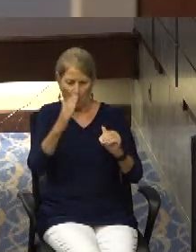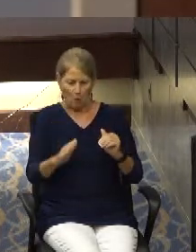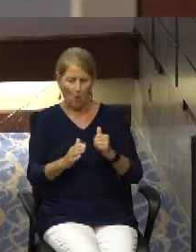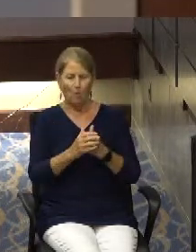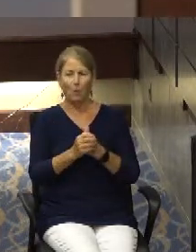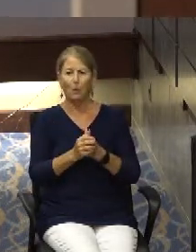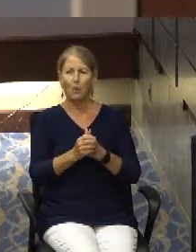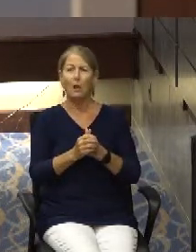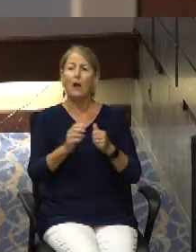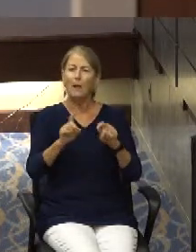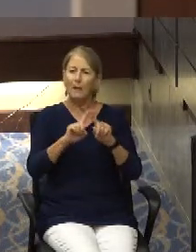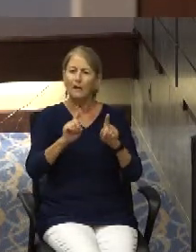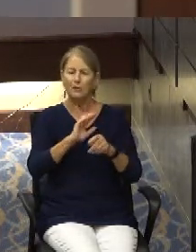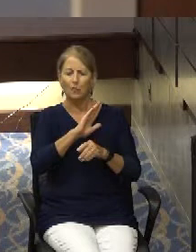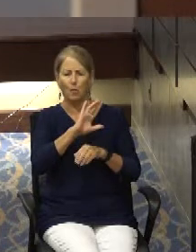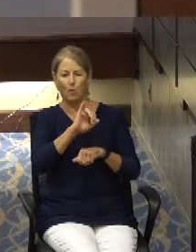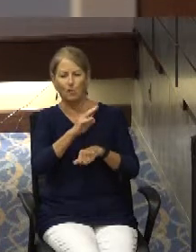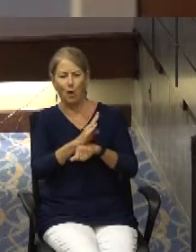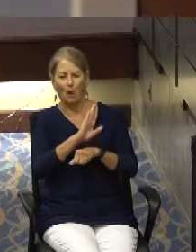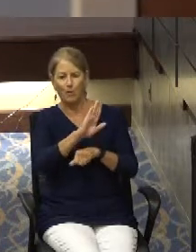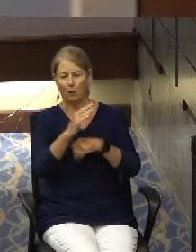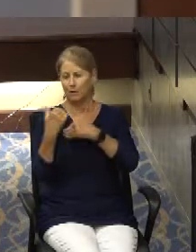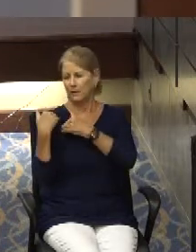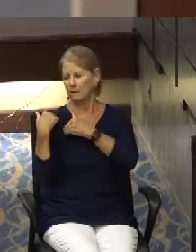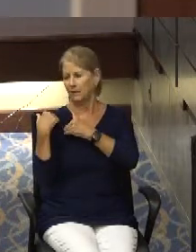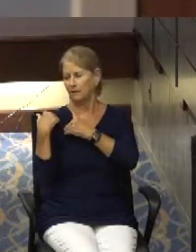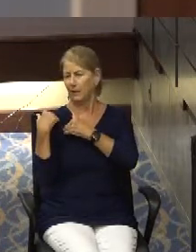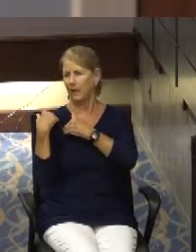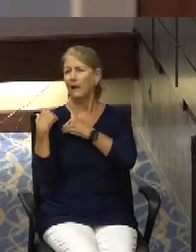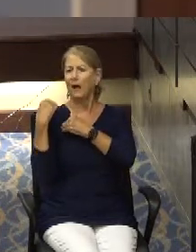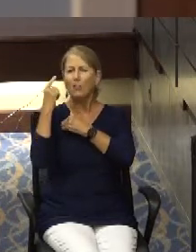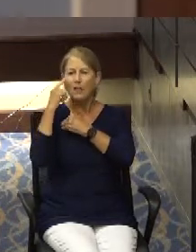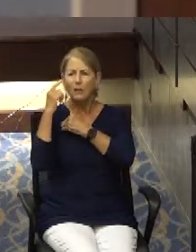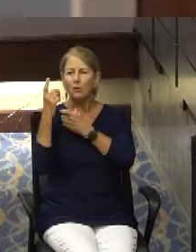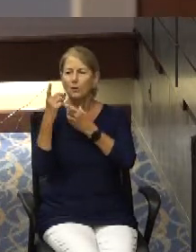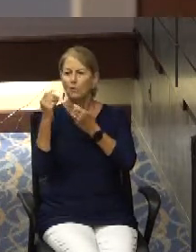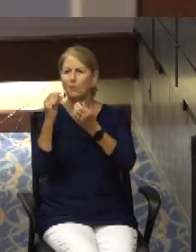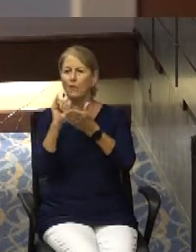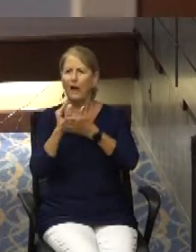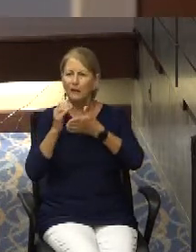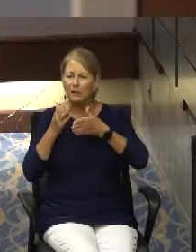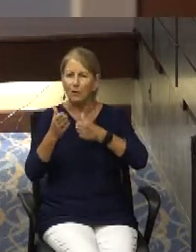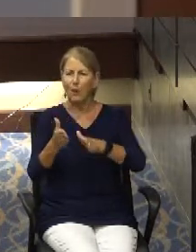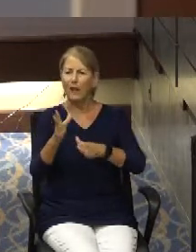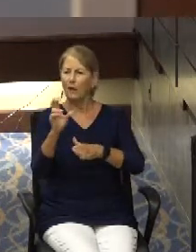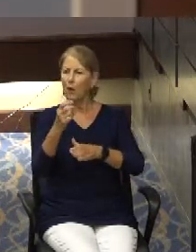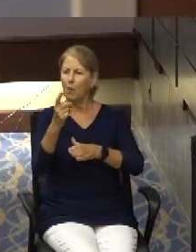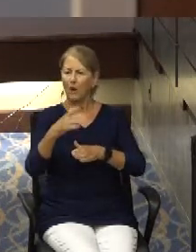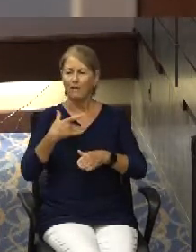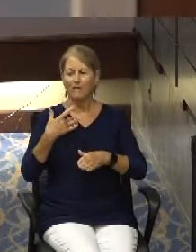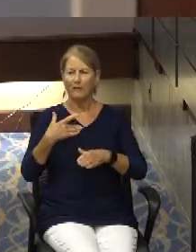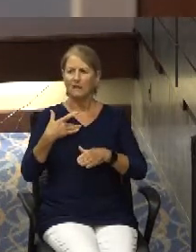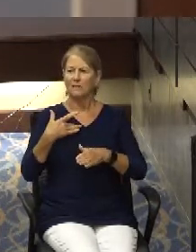And, but it's your job and responsibility. And I think that you do it in such a way that no one feels,